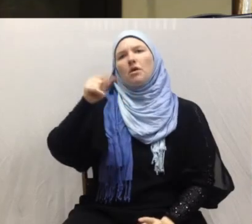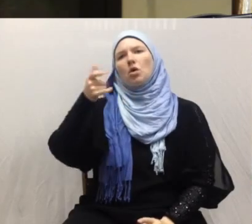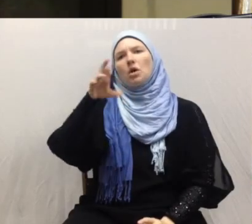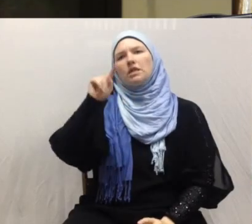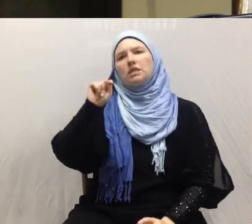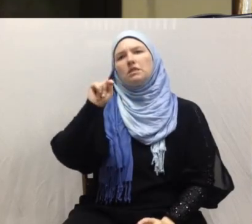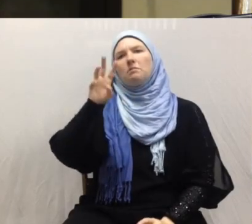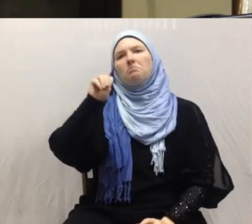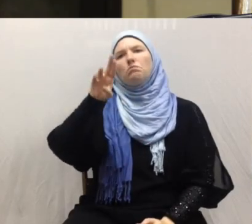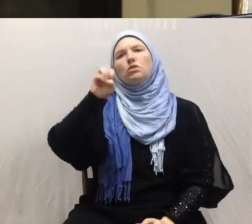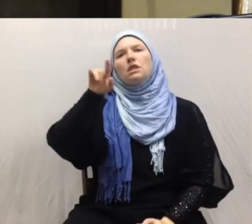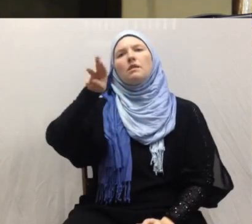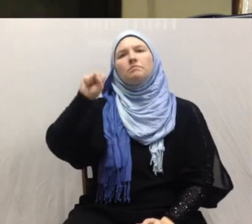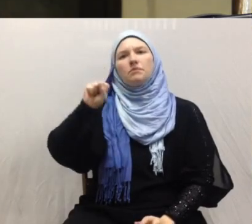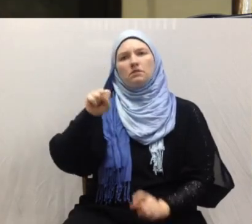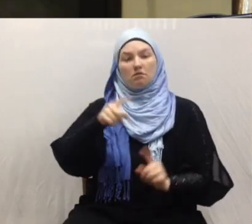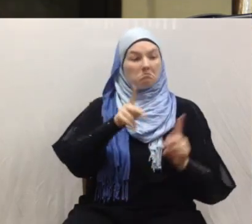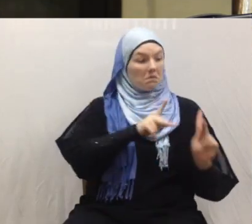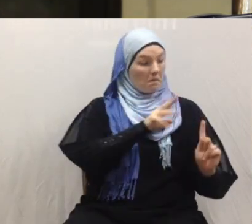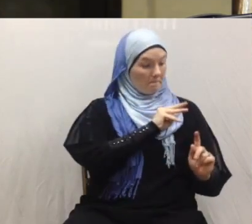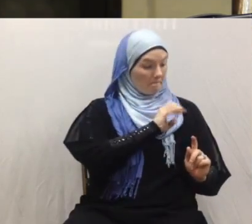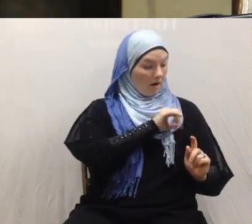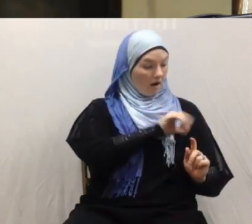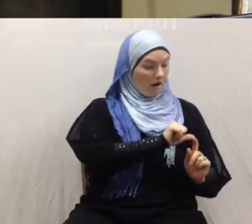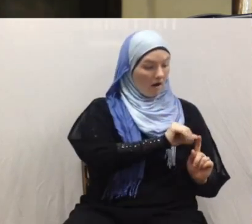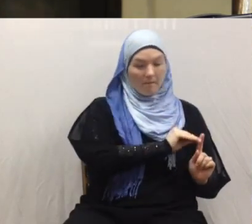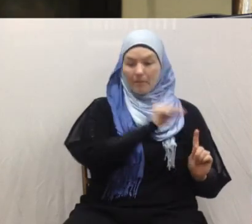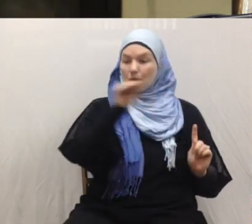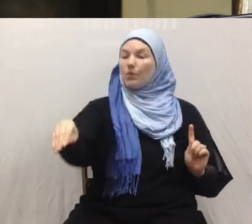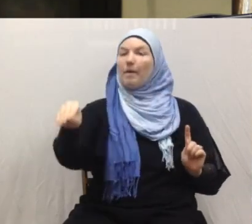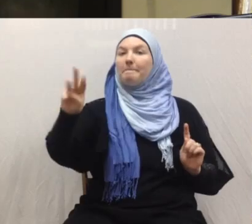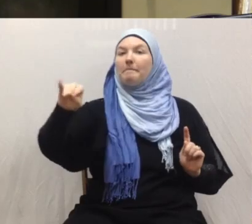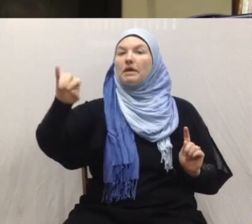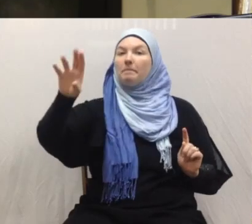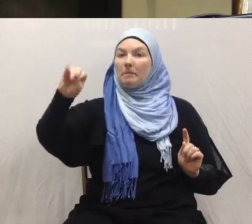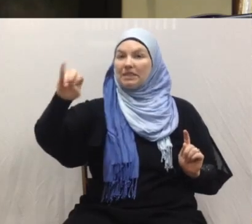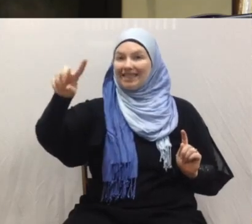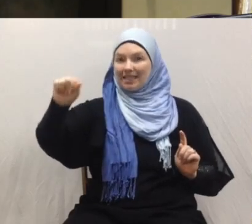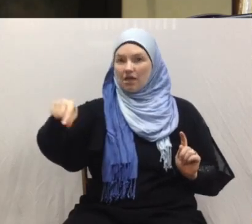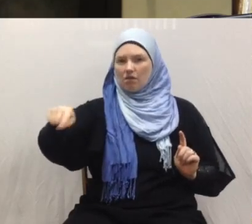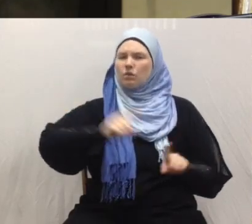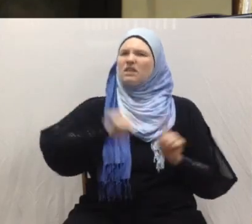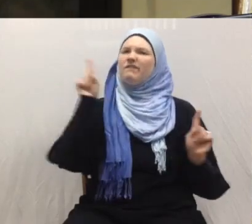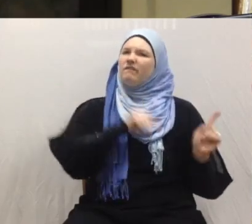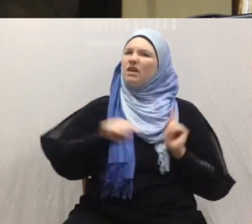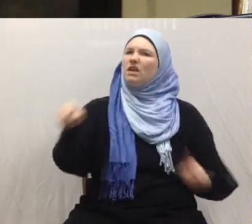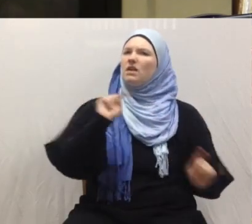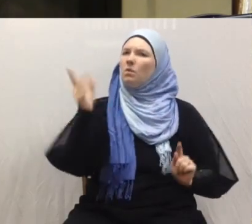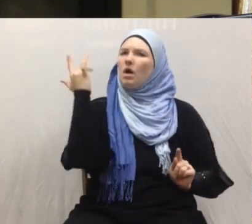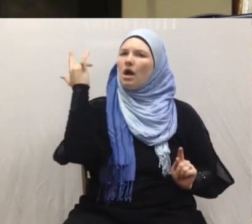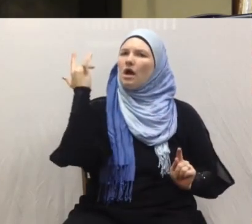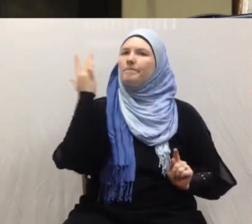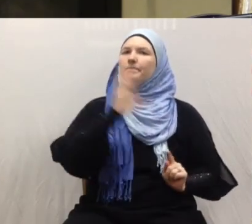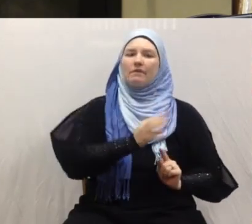as different or separate from the Medina Muslims, the Ansar Muslims? It is because they have their